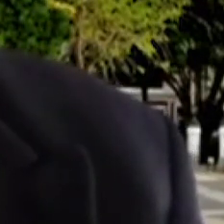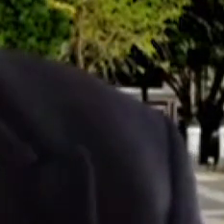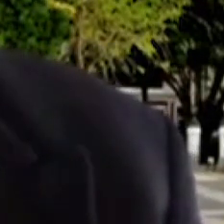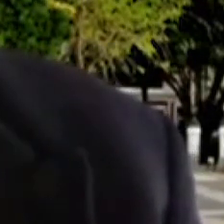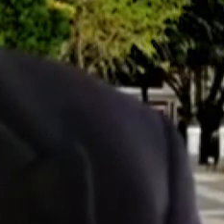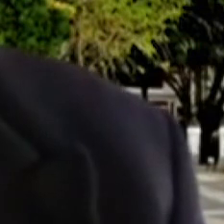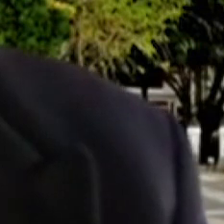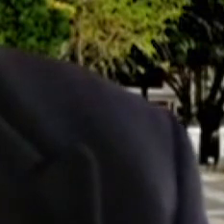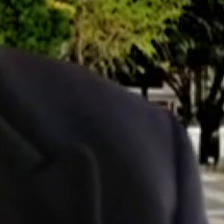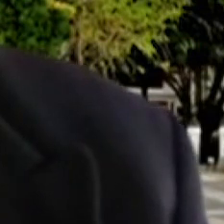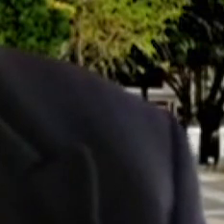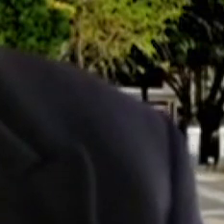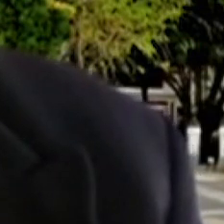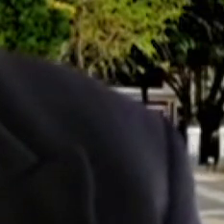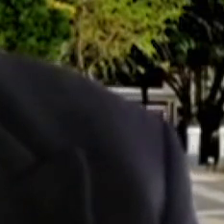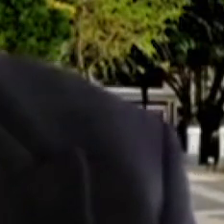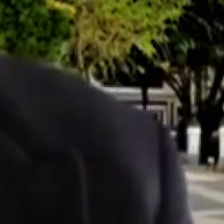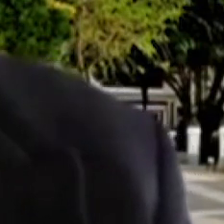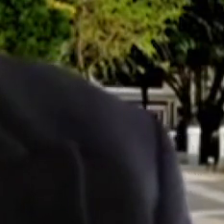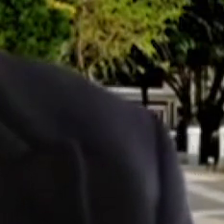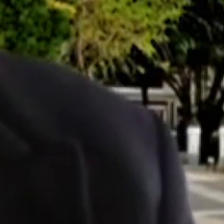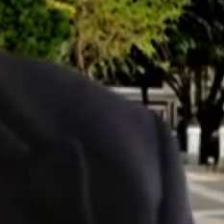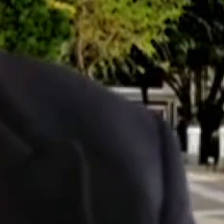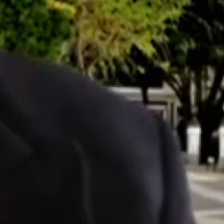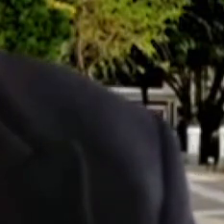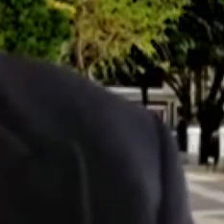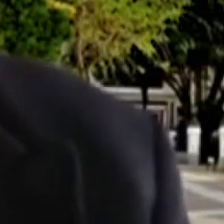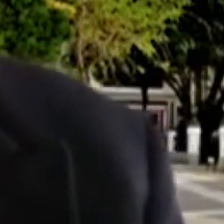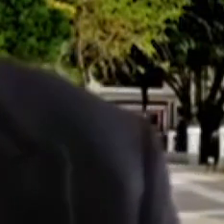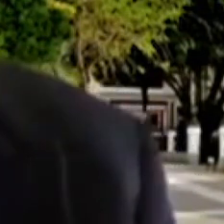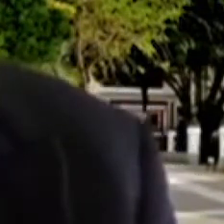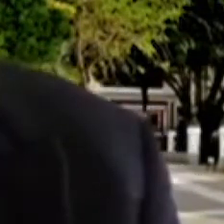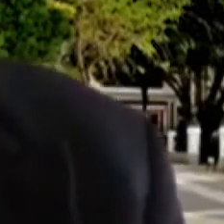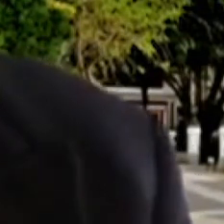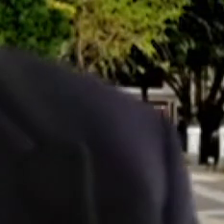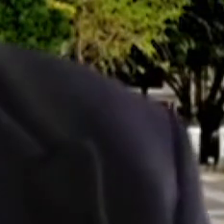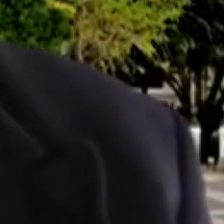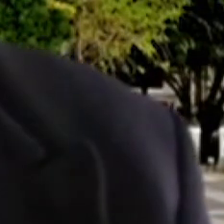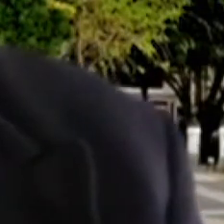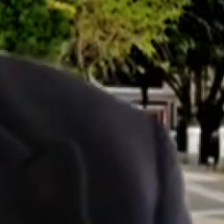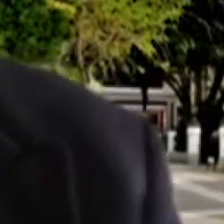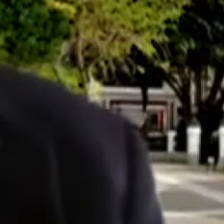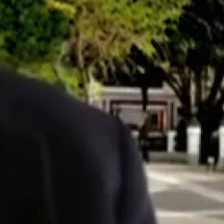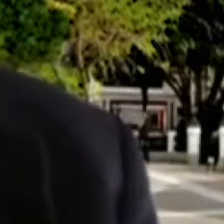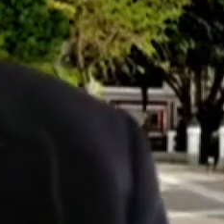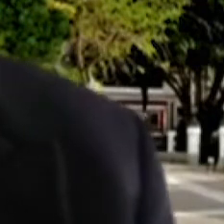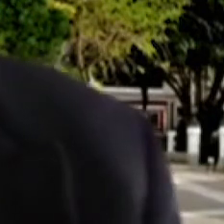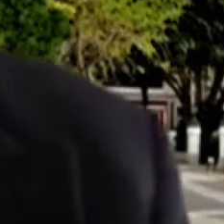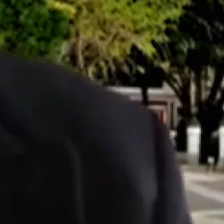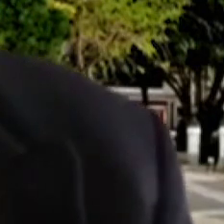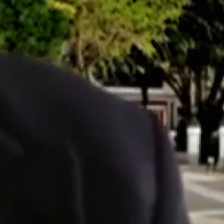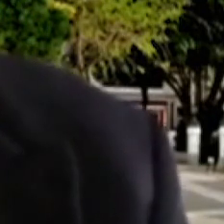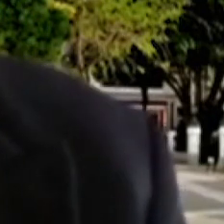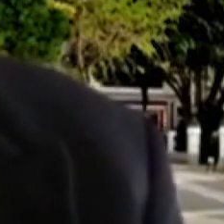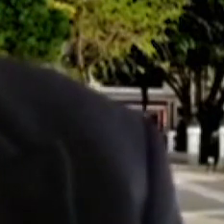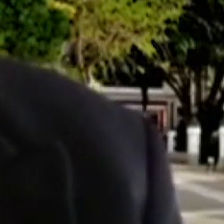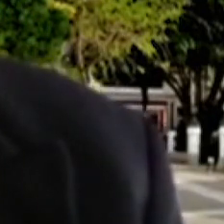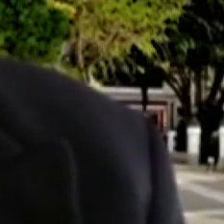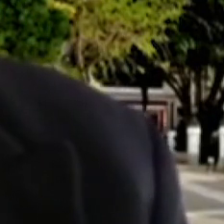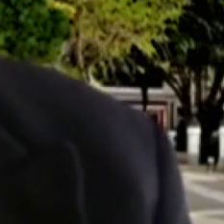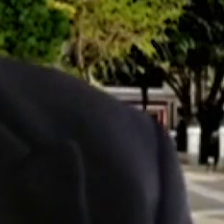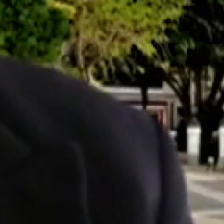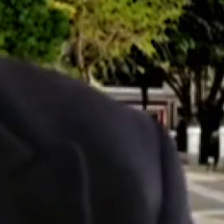enough or the numbers to deal with this situation. Now, Minister, please indicate whether your targeted